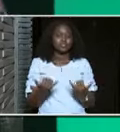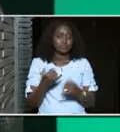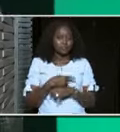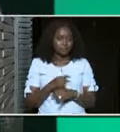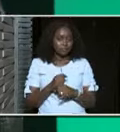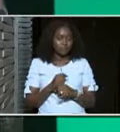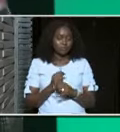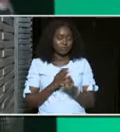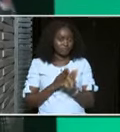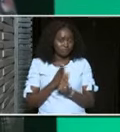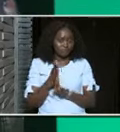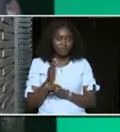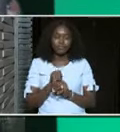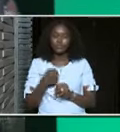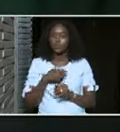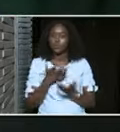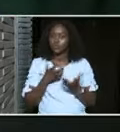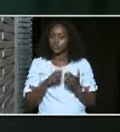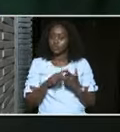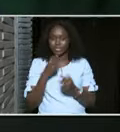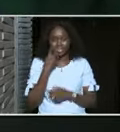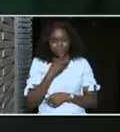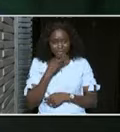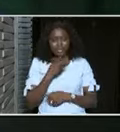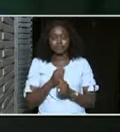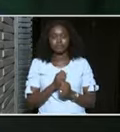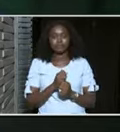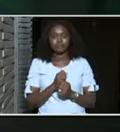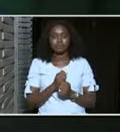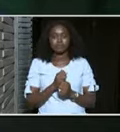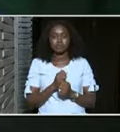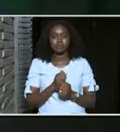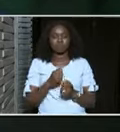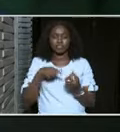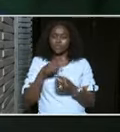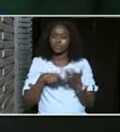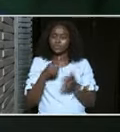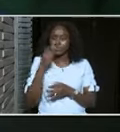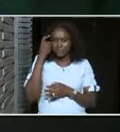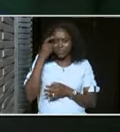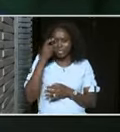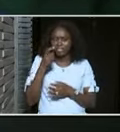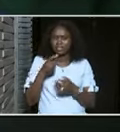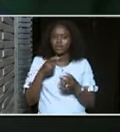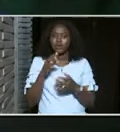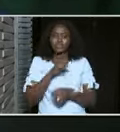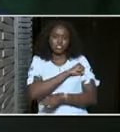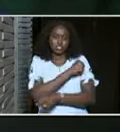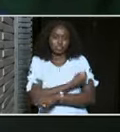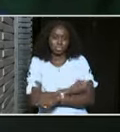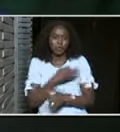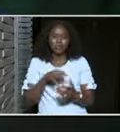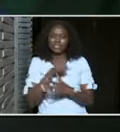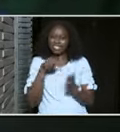away, we want to speak about what do you think that are the strengths of